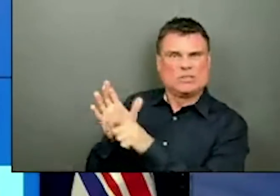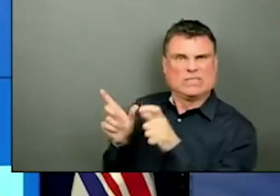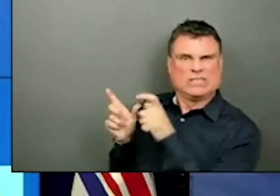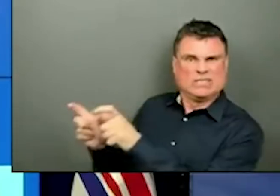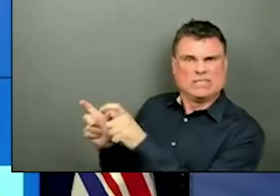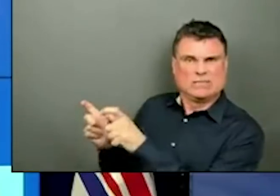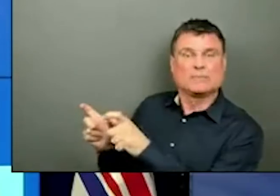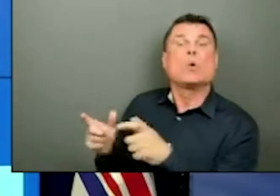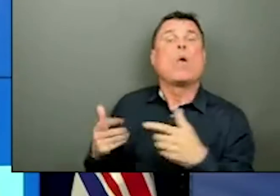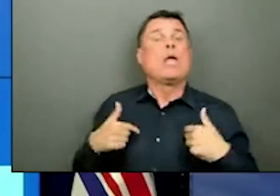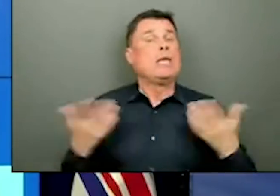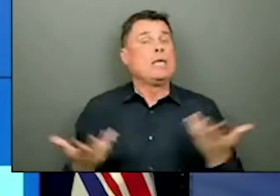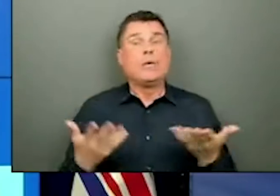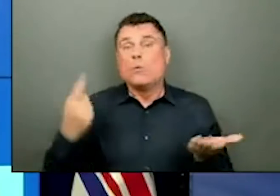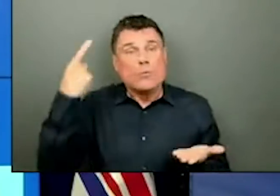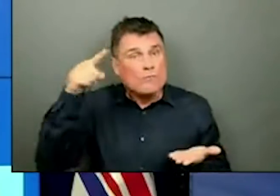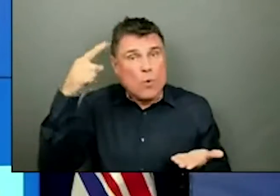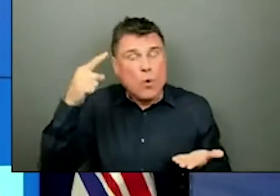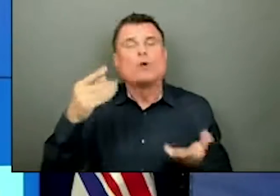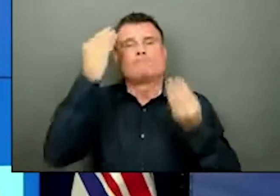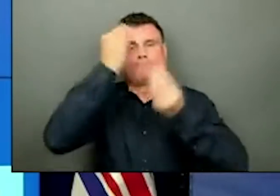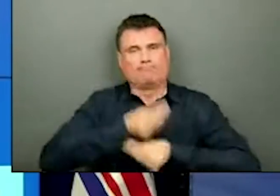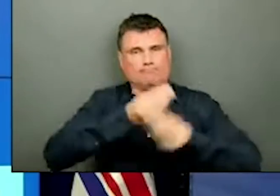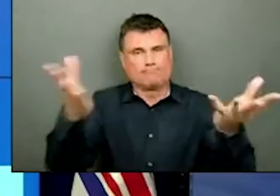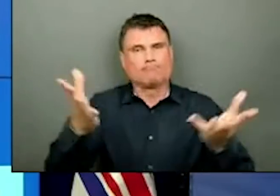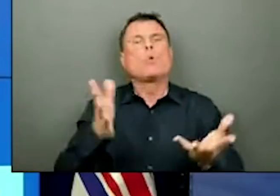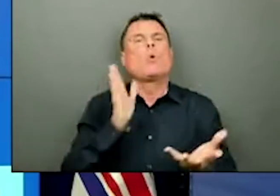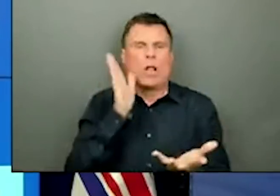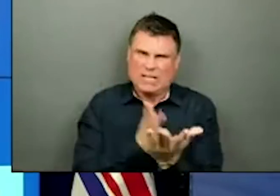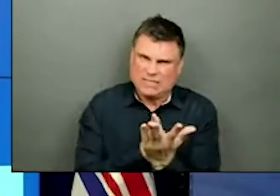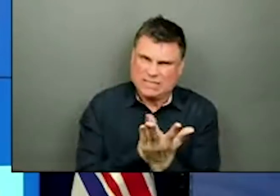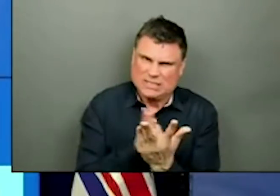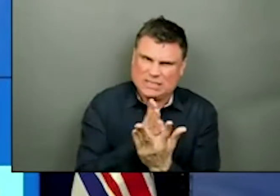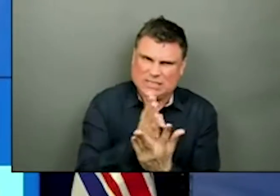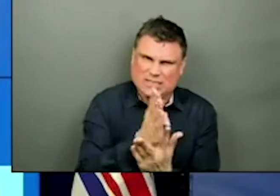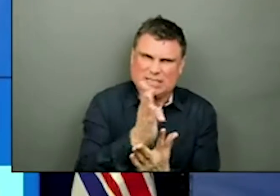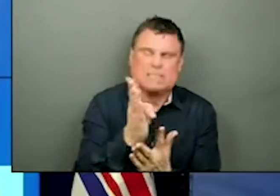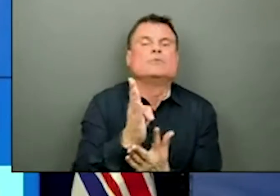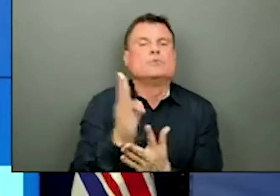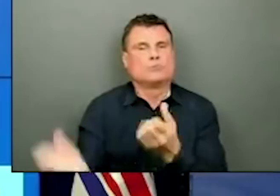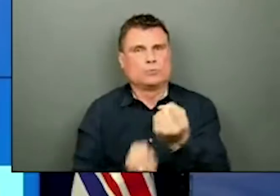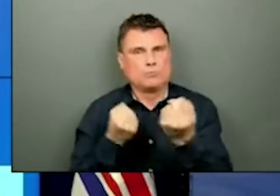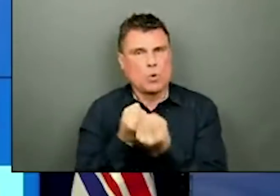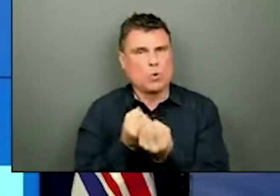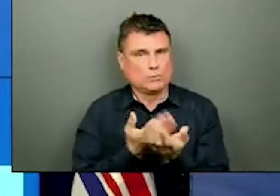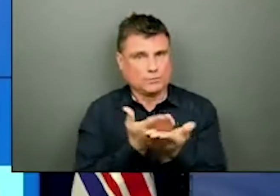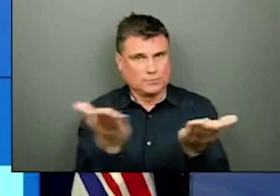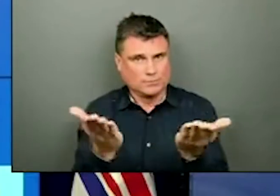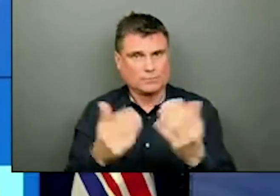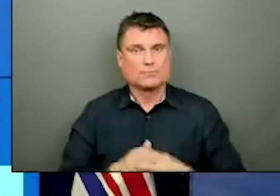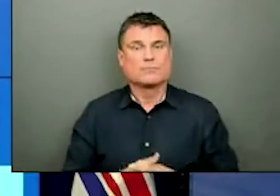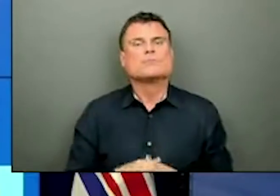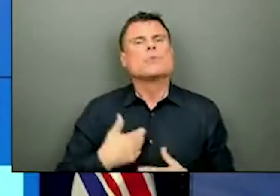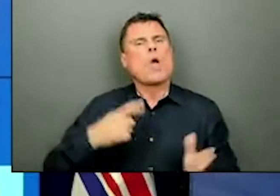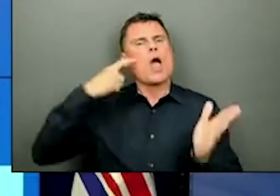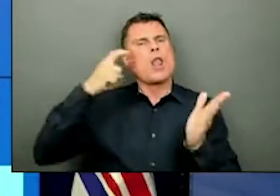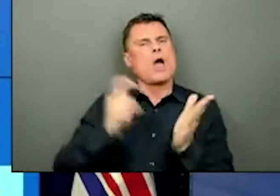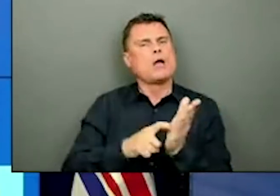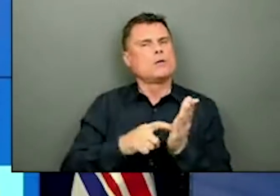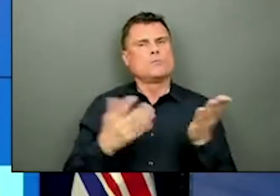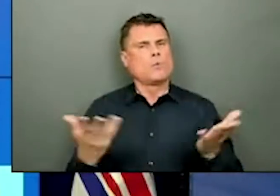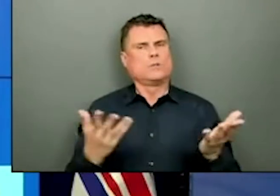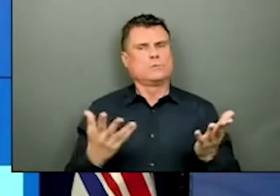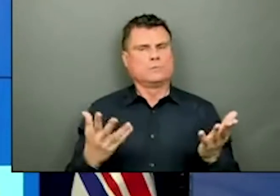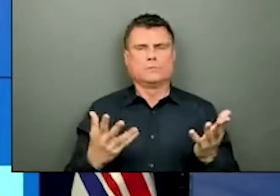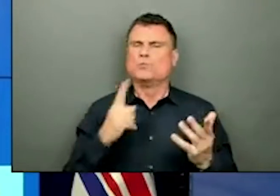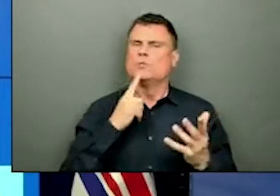you today is that we're going to make it through this, and we're here to support. I want to start off by acknowledging the amazing work